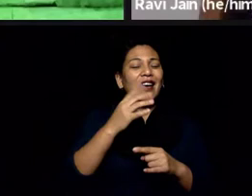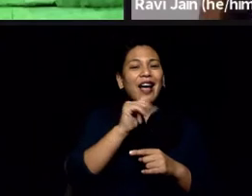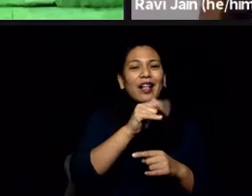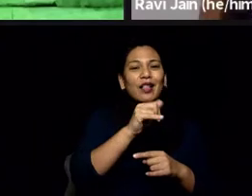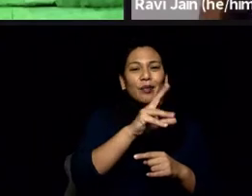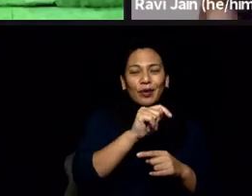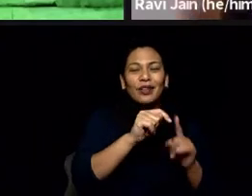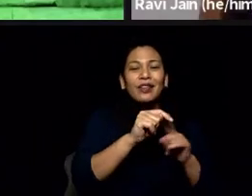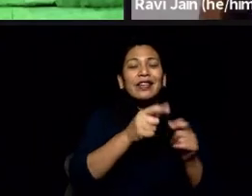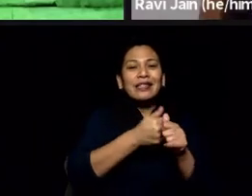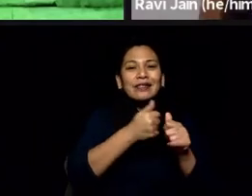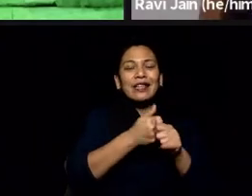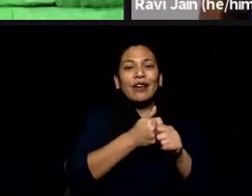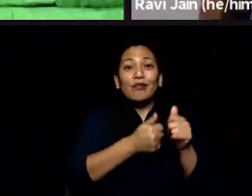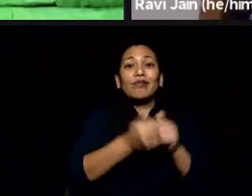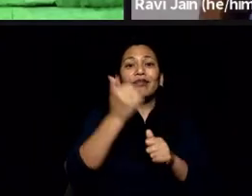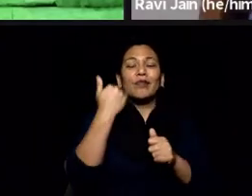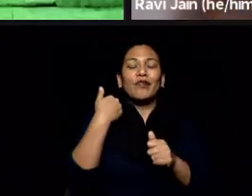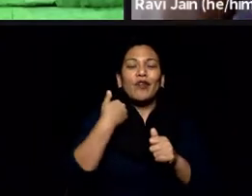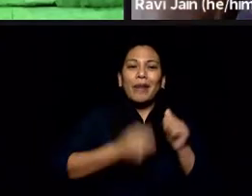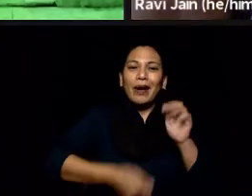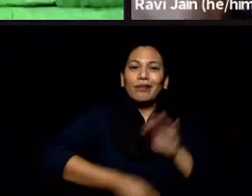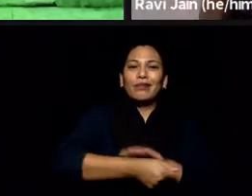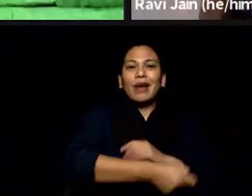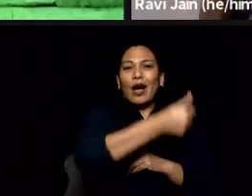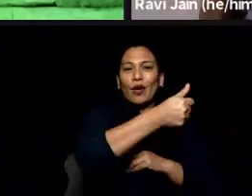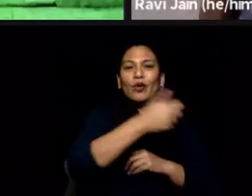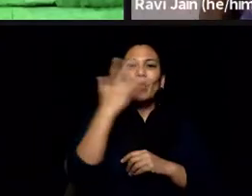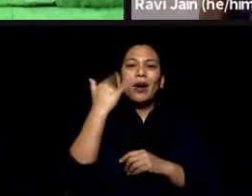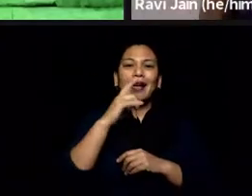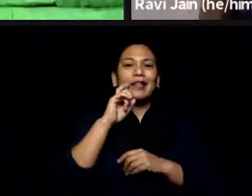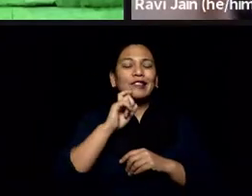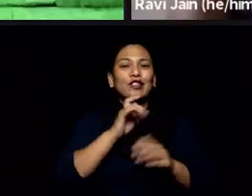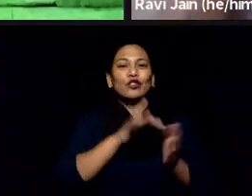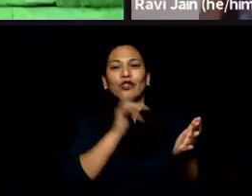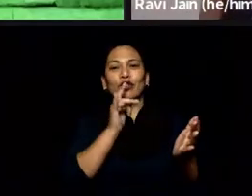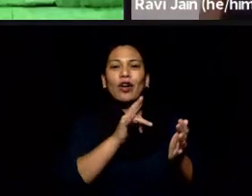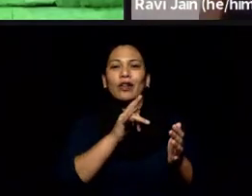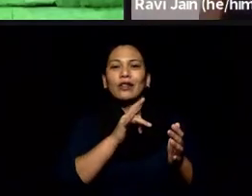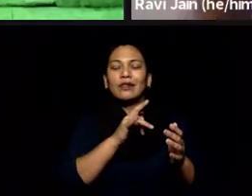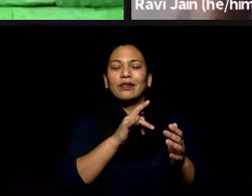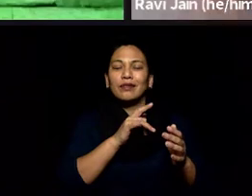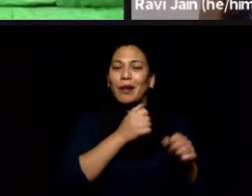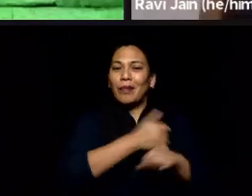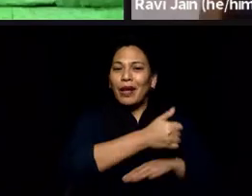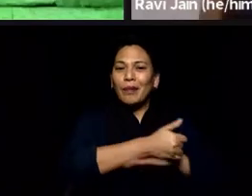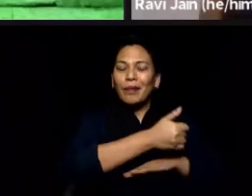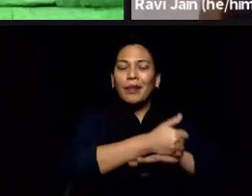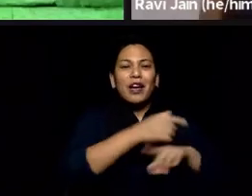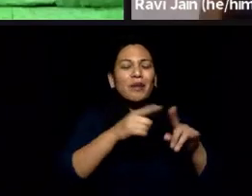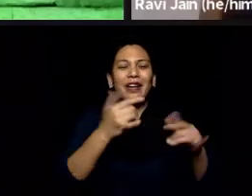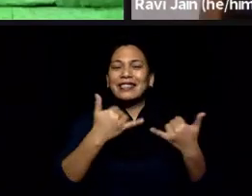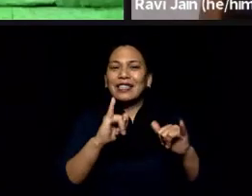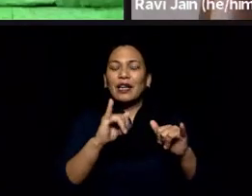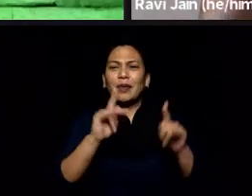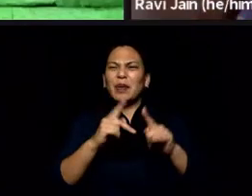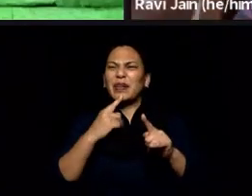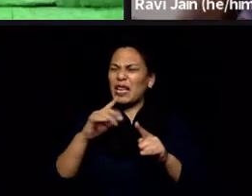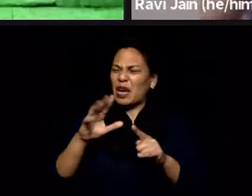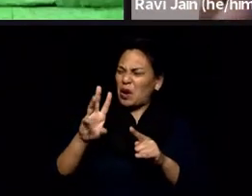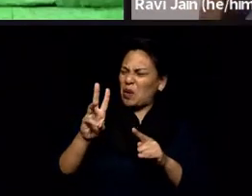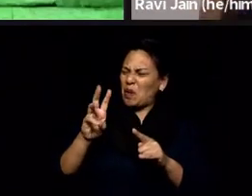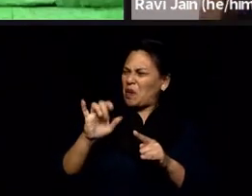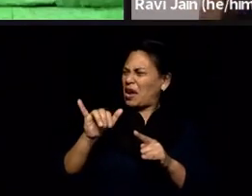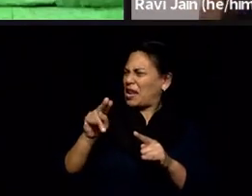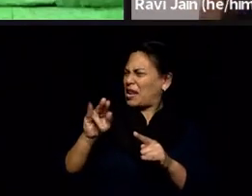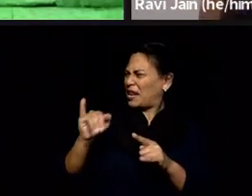for his sexual assault allegations. And even still, people did not want that to happen. People were